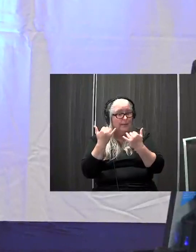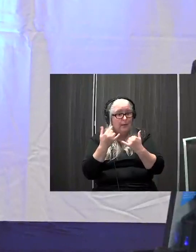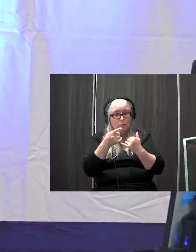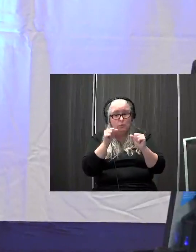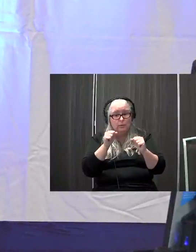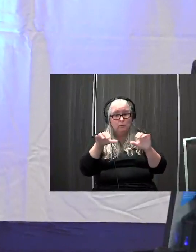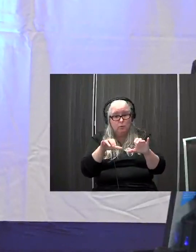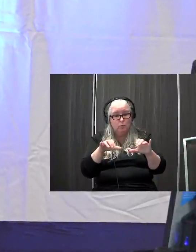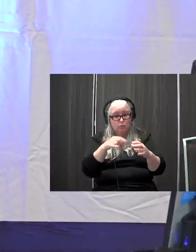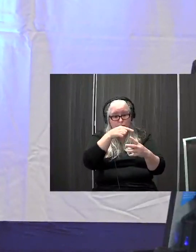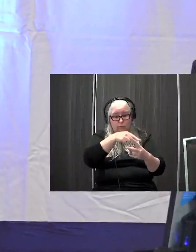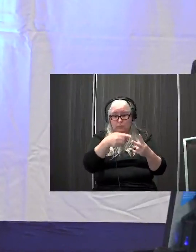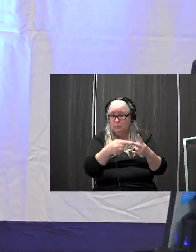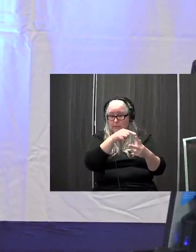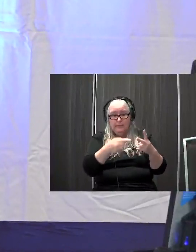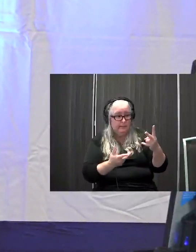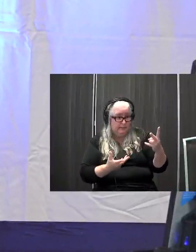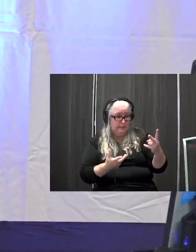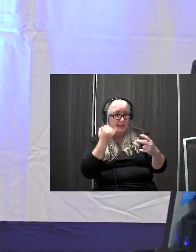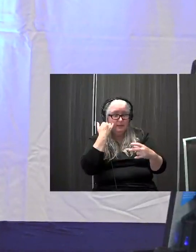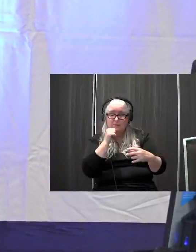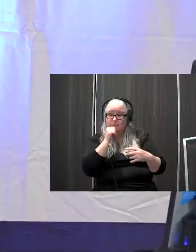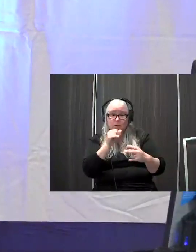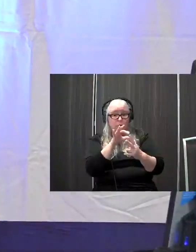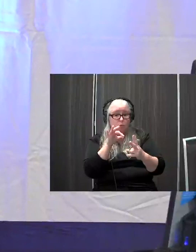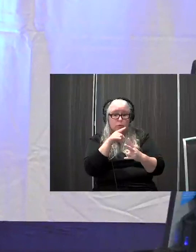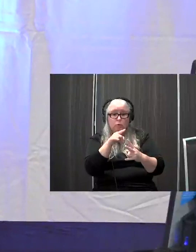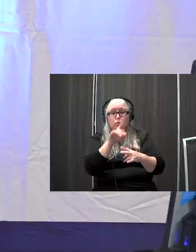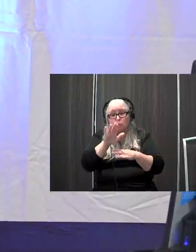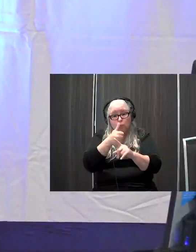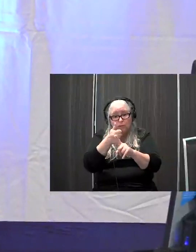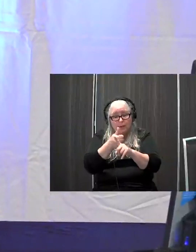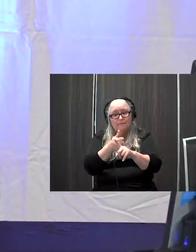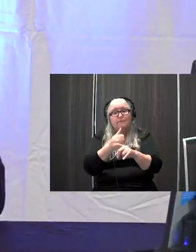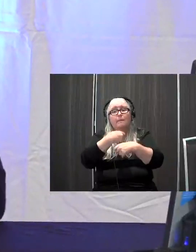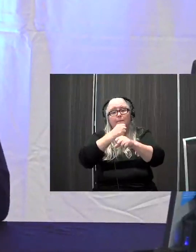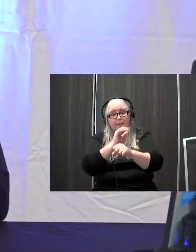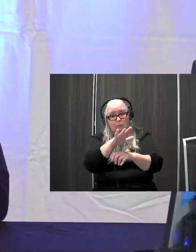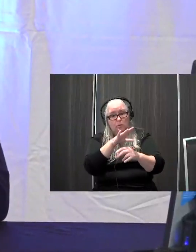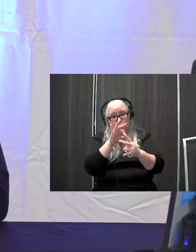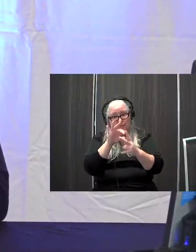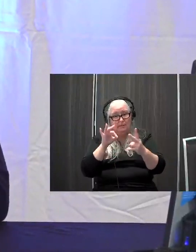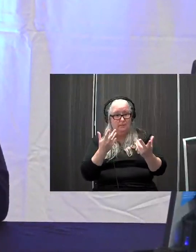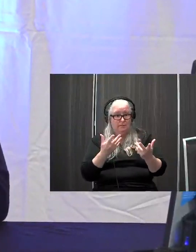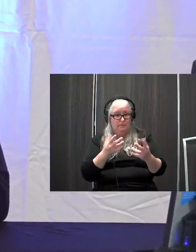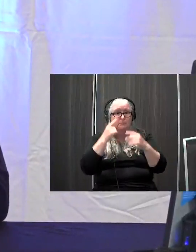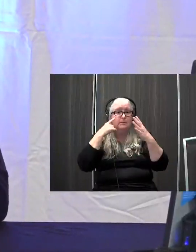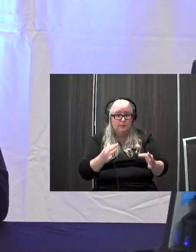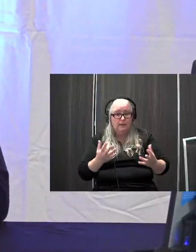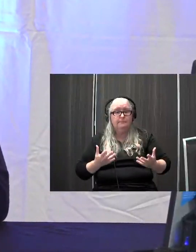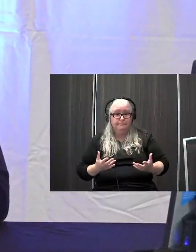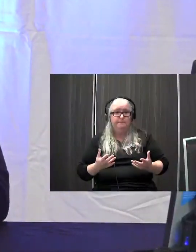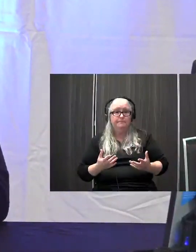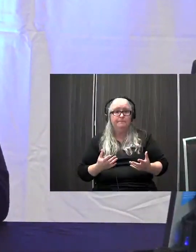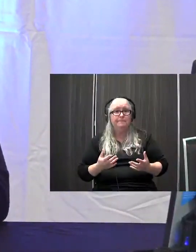And if there's not a choice that gets made pretty quick, you make the choice as a redirection. Try to get them involved in something else. It's pretty good.